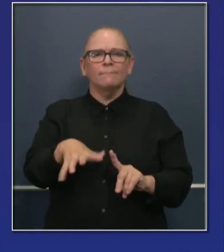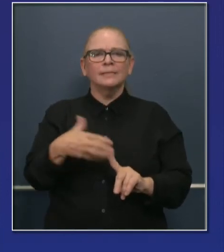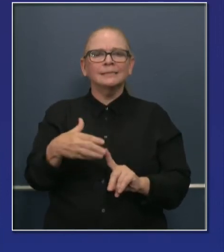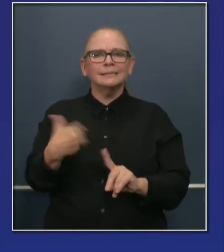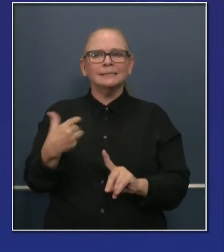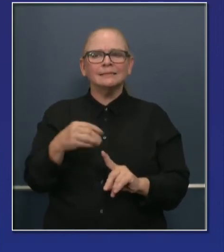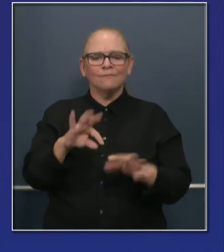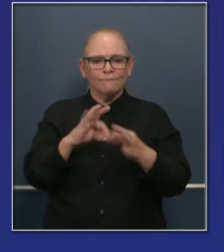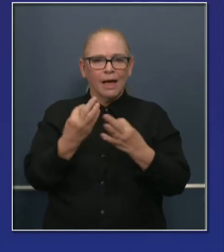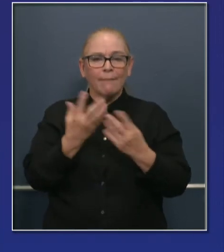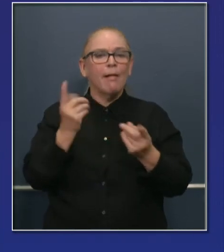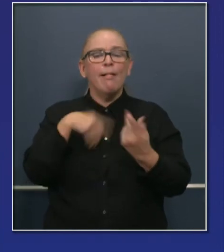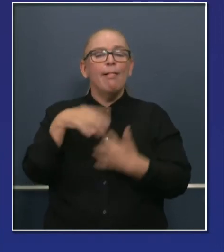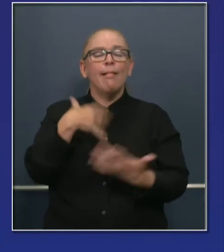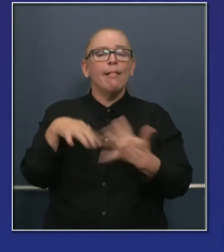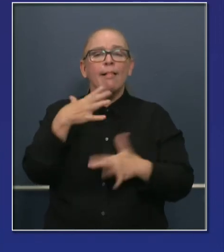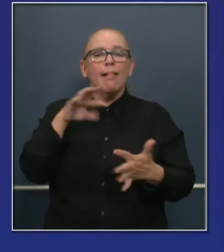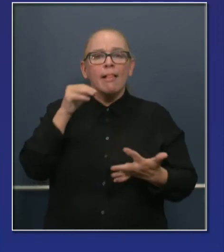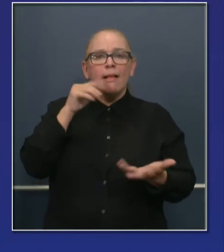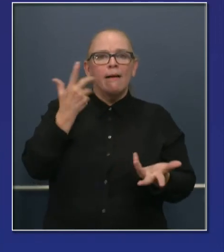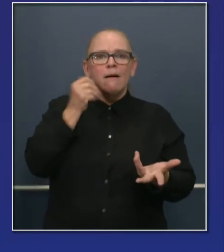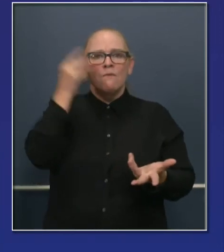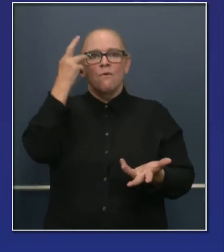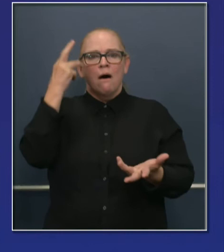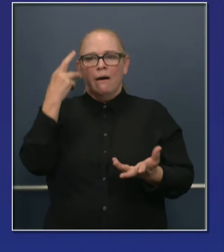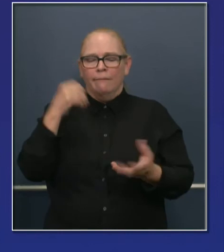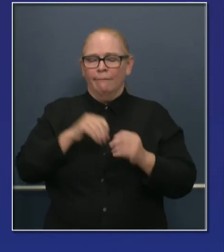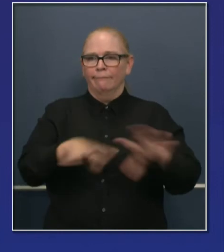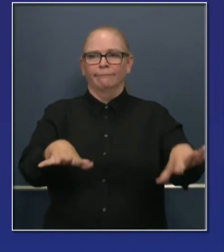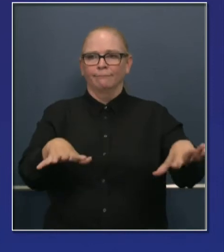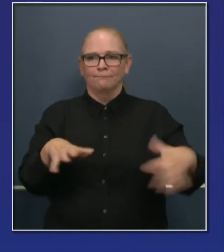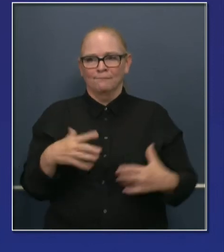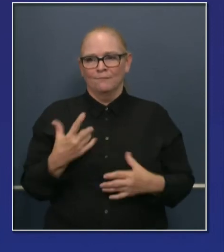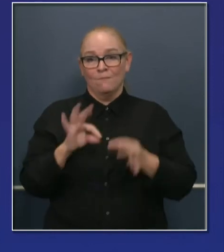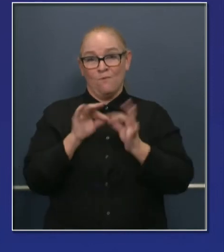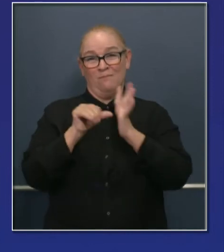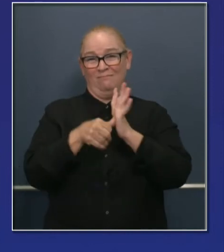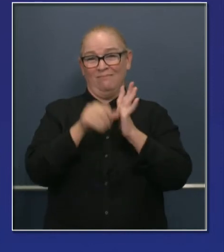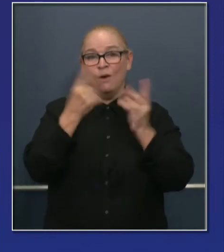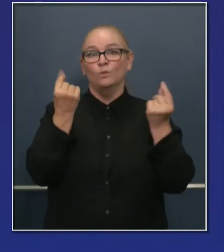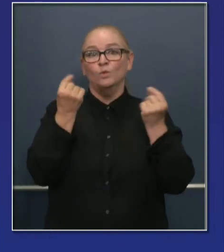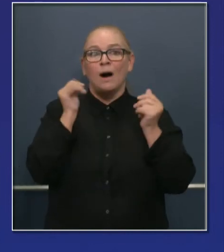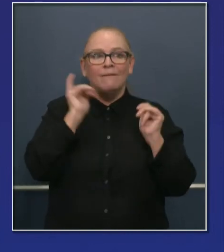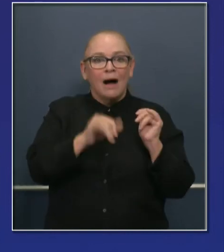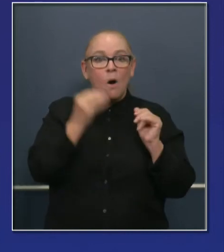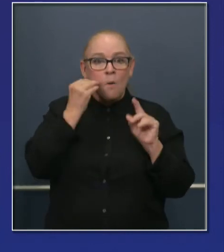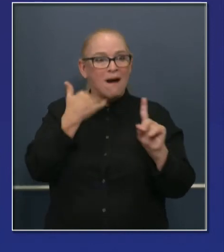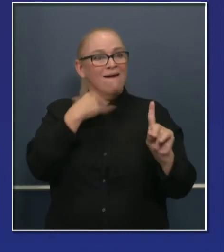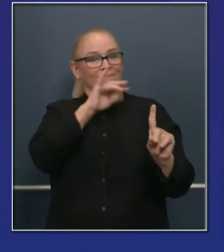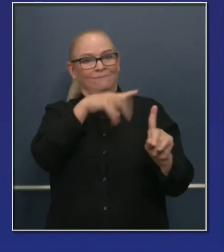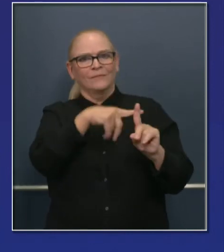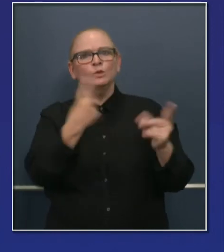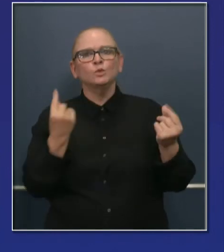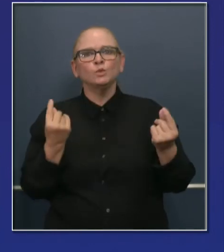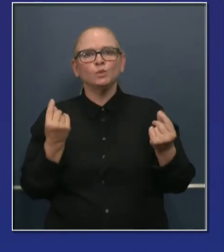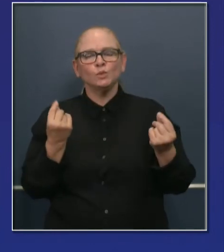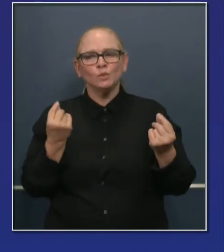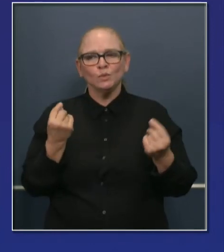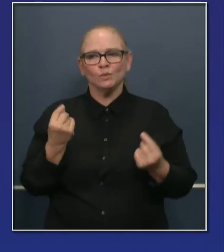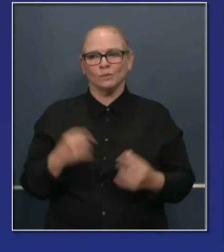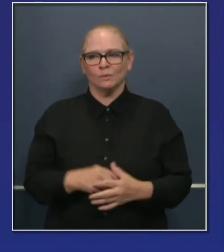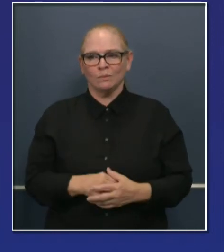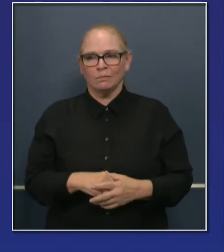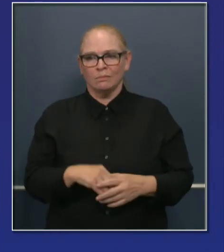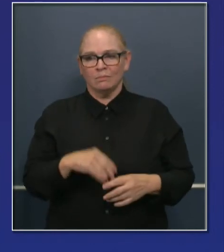in their living rooms. And that's why we thought it important to remind people of the importance, if you